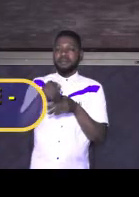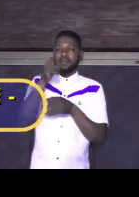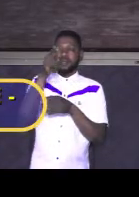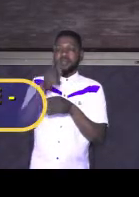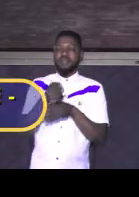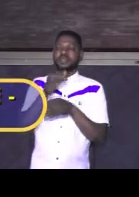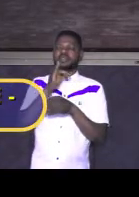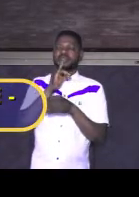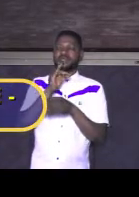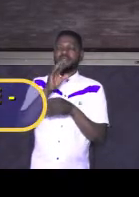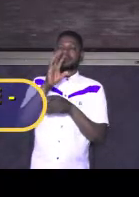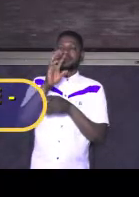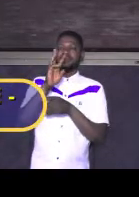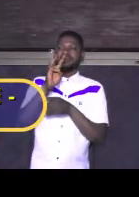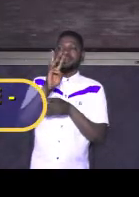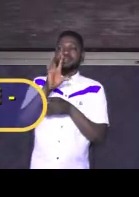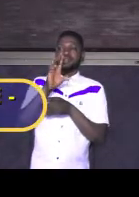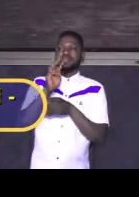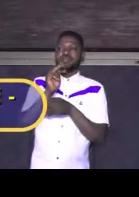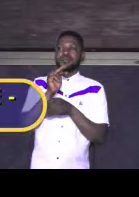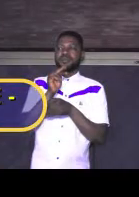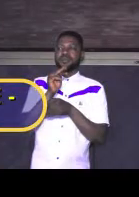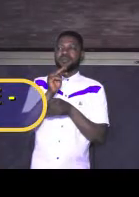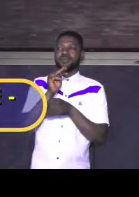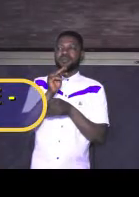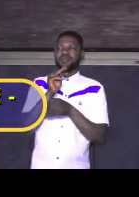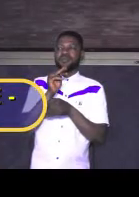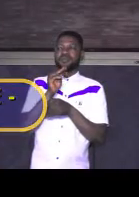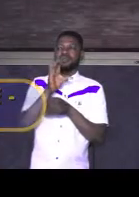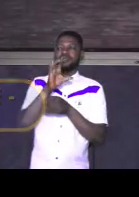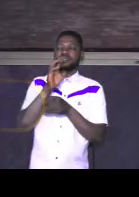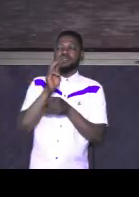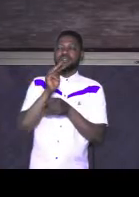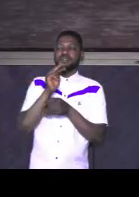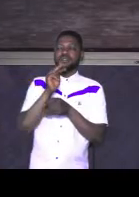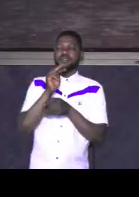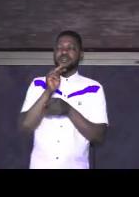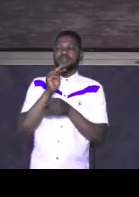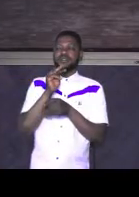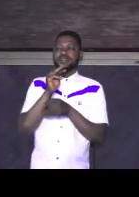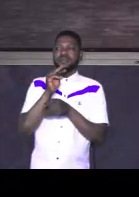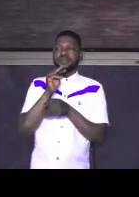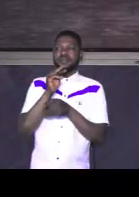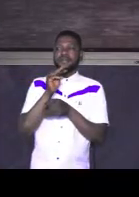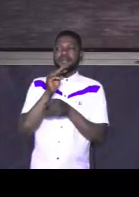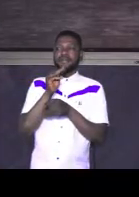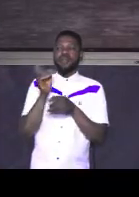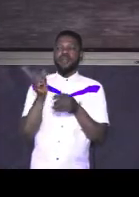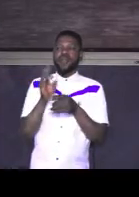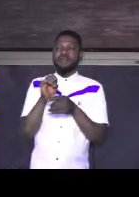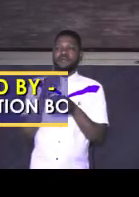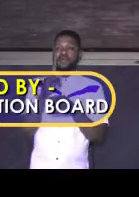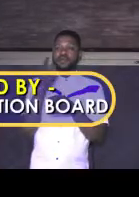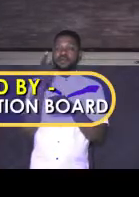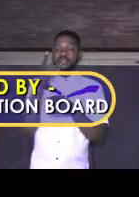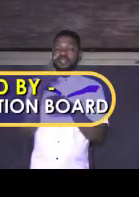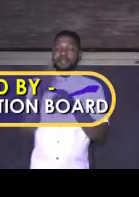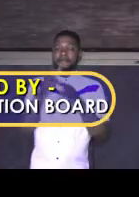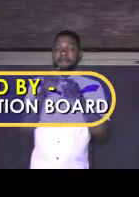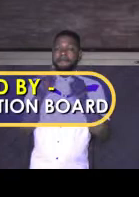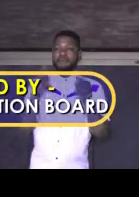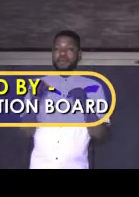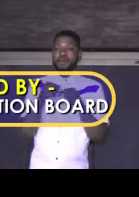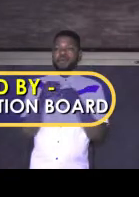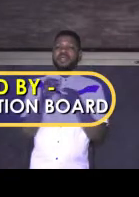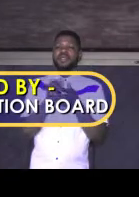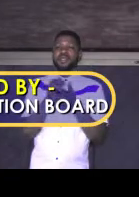the perpendicular length, of course, is clear from the box in the corner. That is 6 centimeters. So wherever you see the box, that